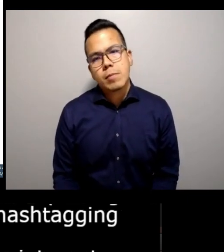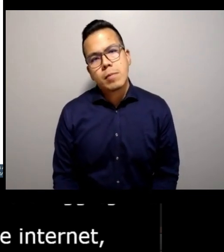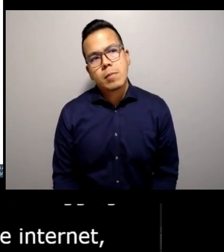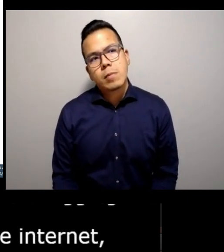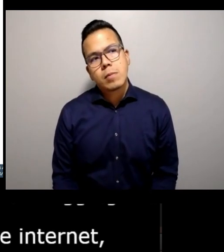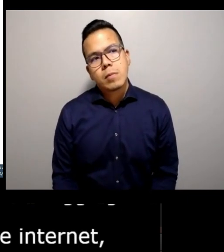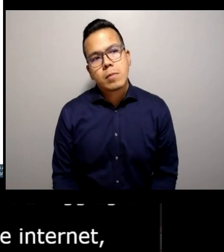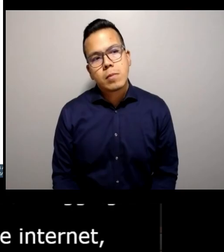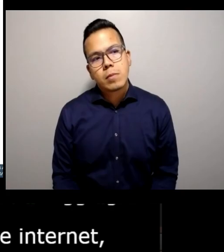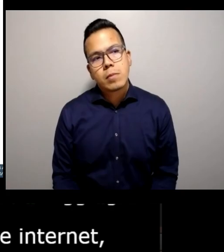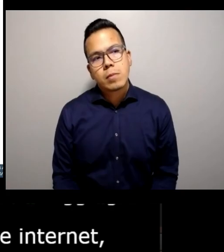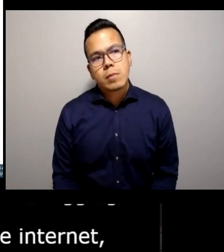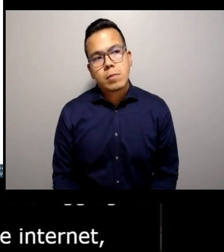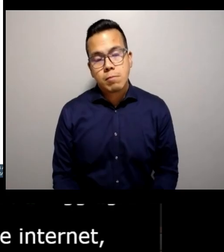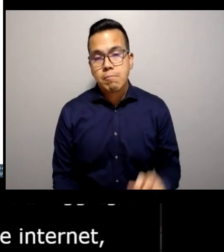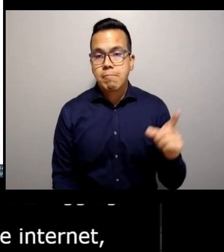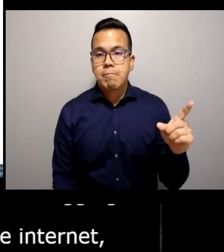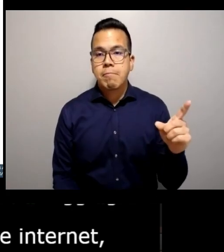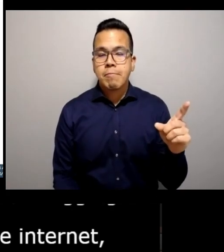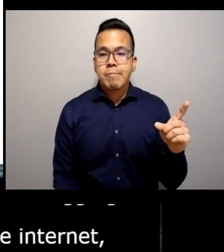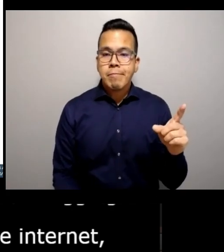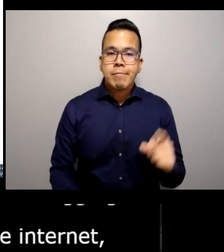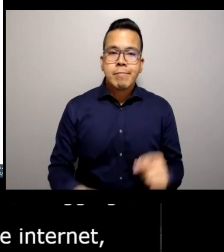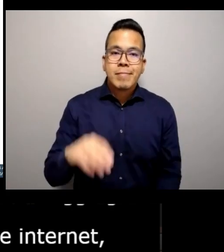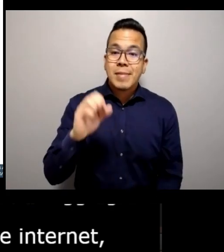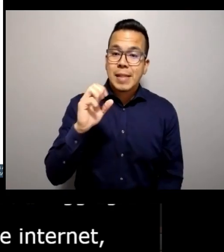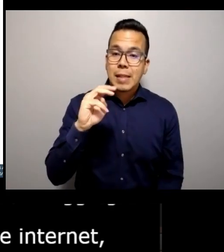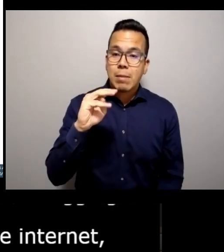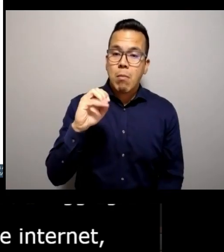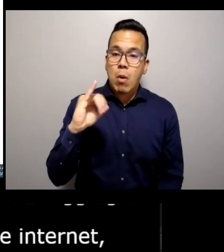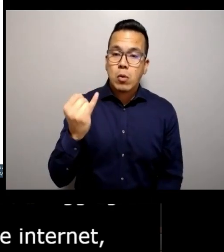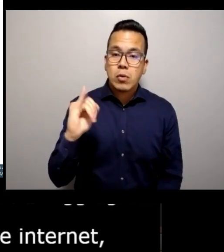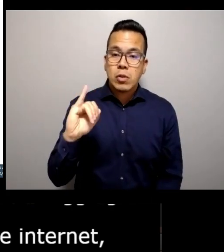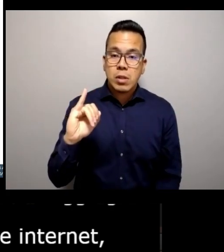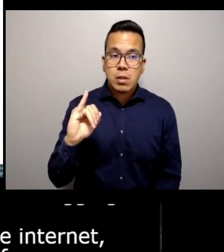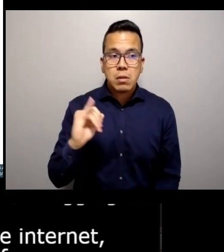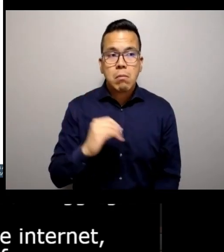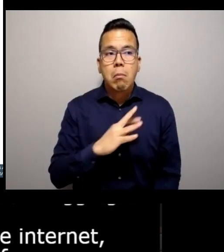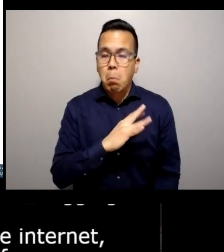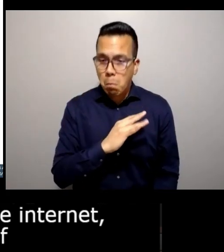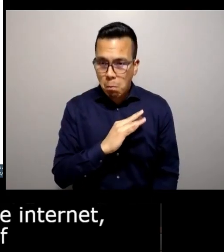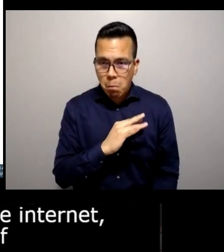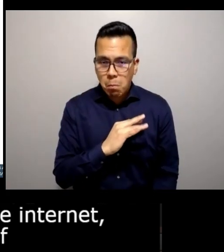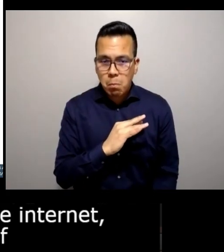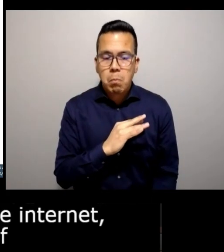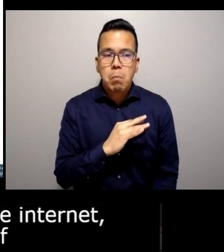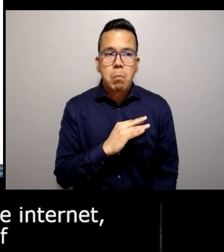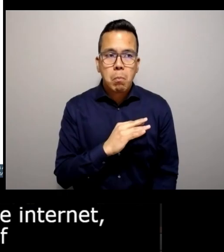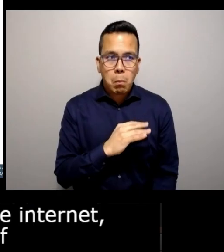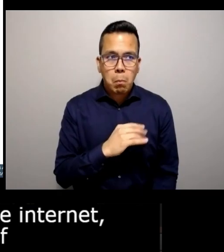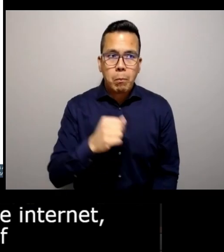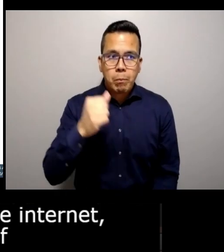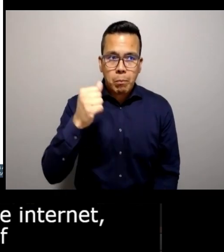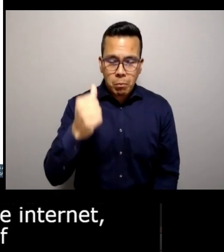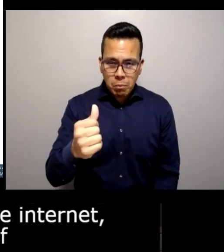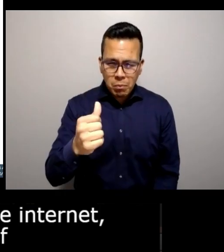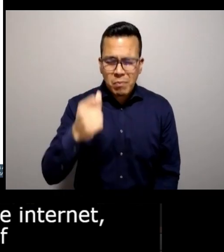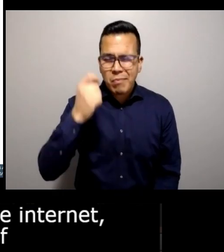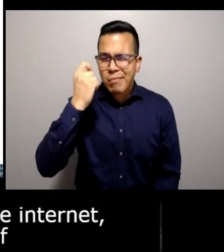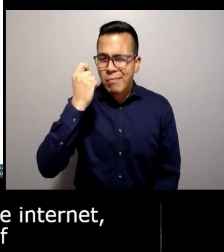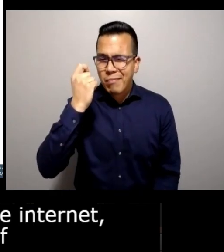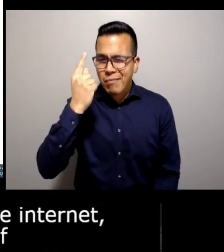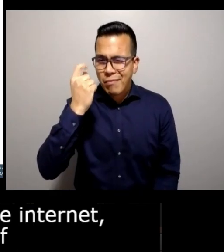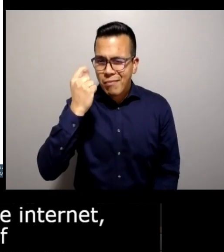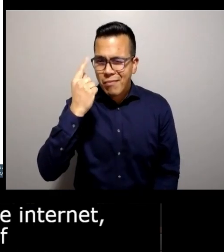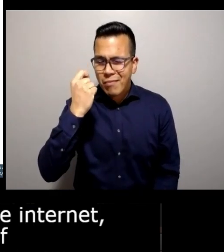desired in terms of communication, especially given that the emojis are by definition a